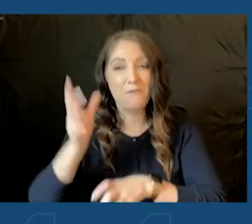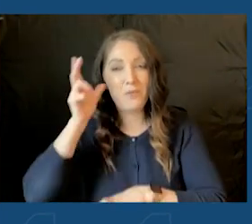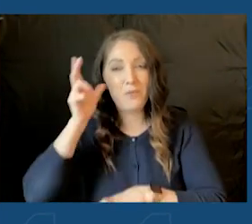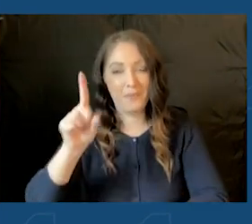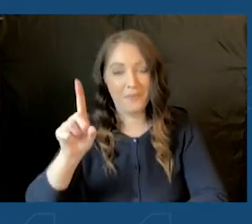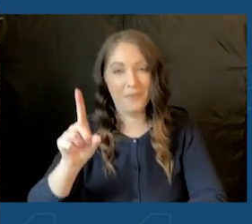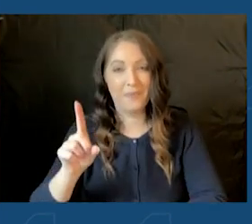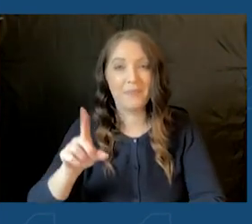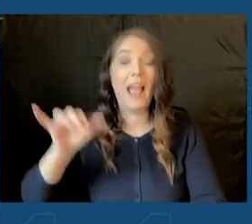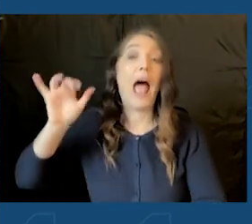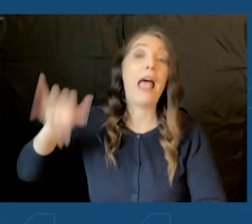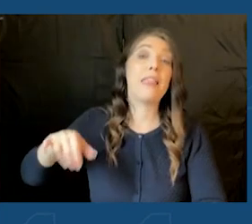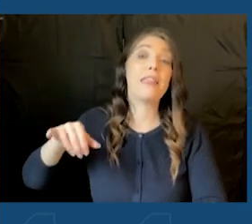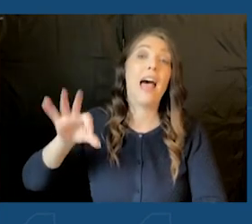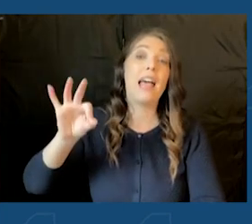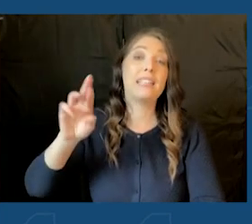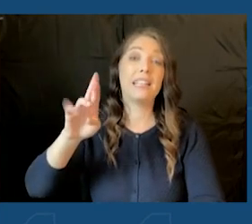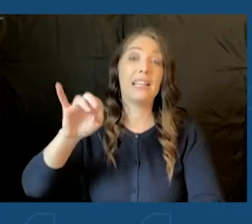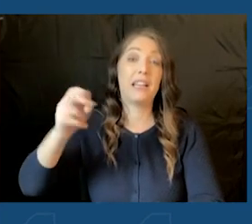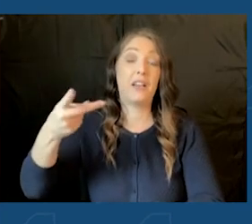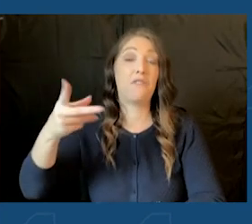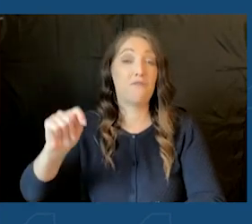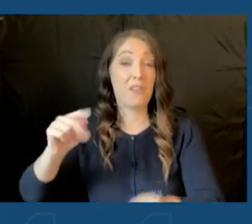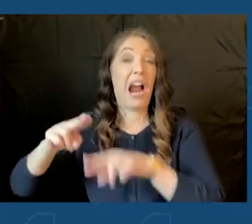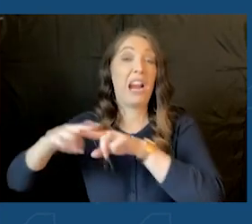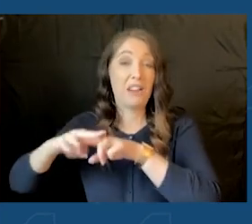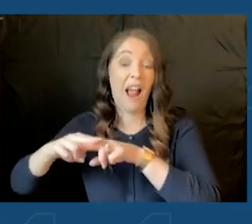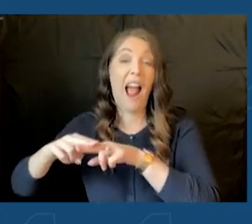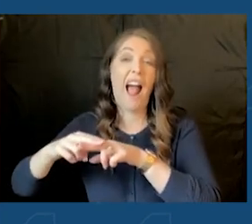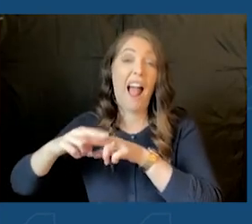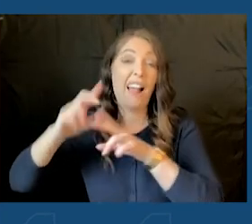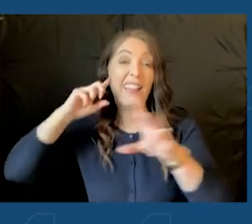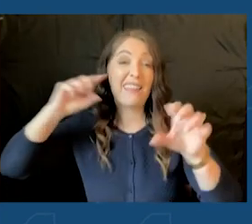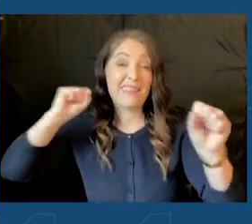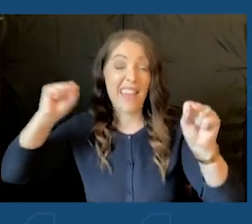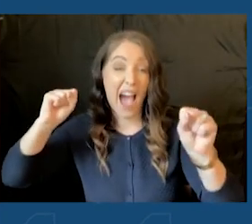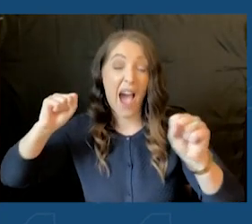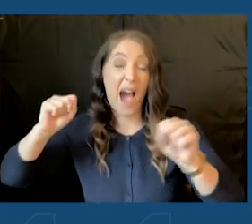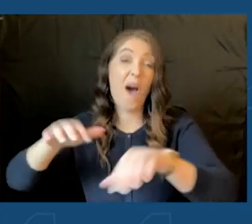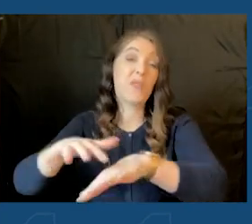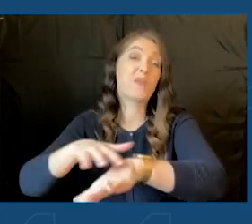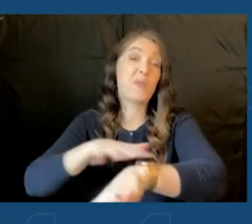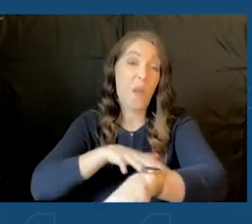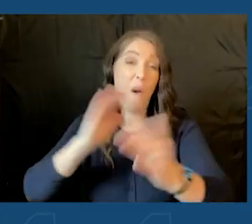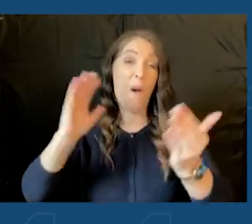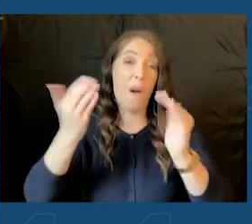That's a freight train. They're louder and slower than the Long Island Railroad.